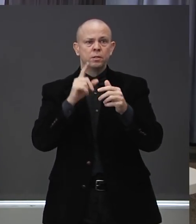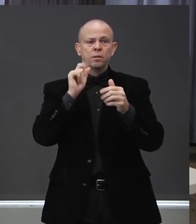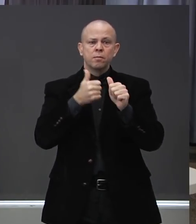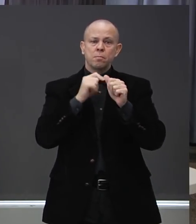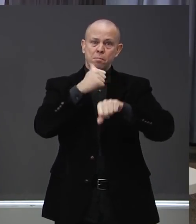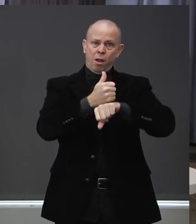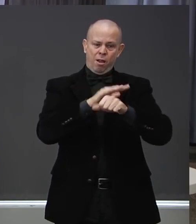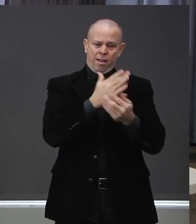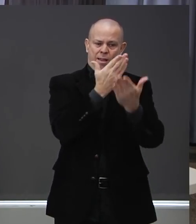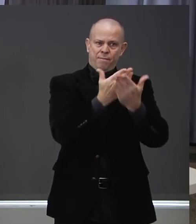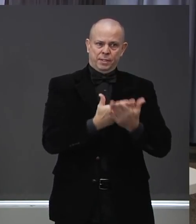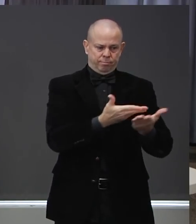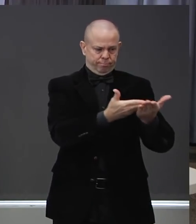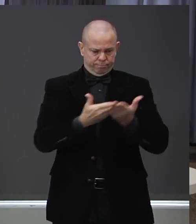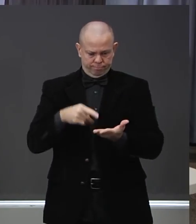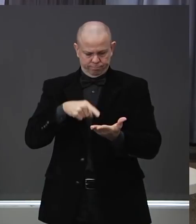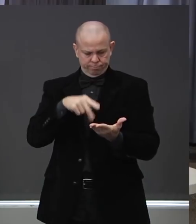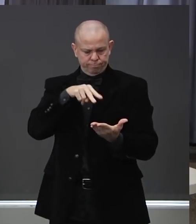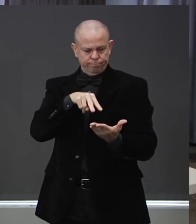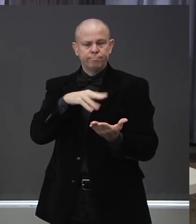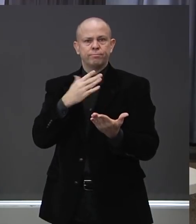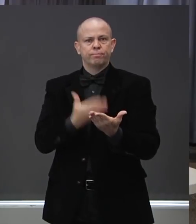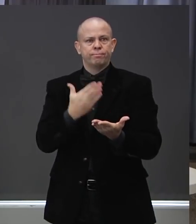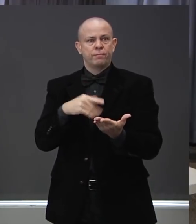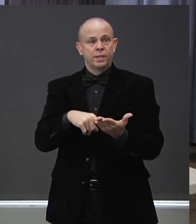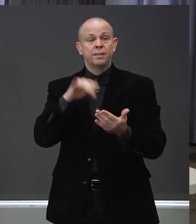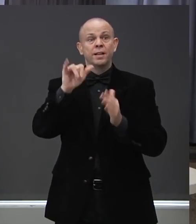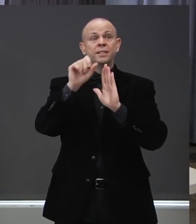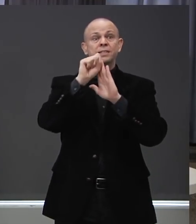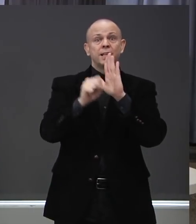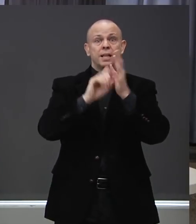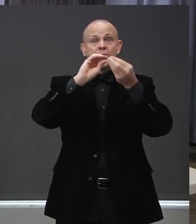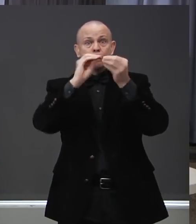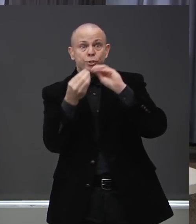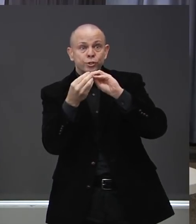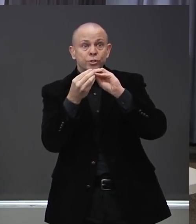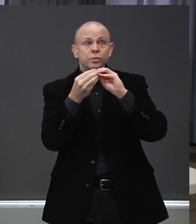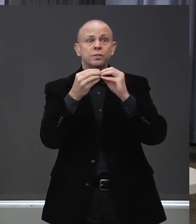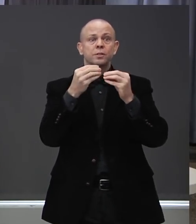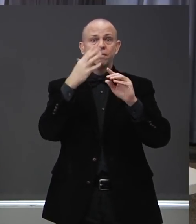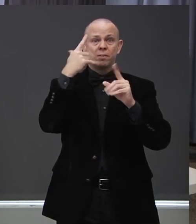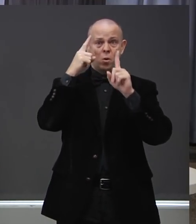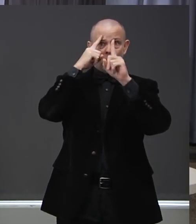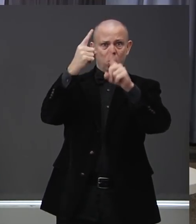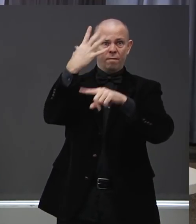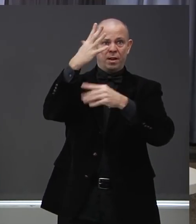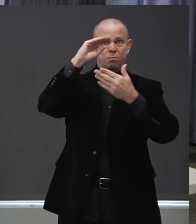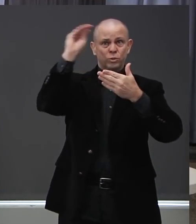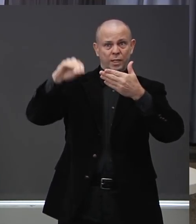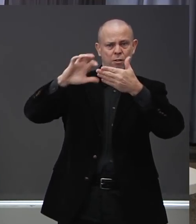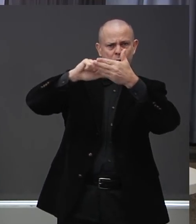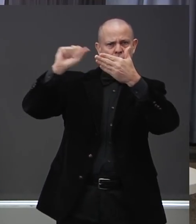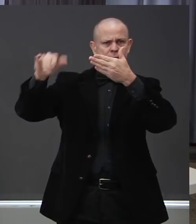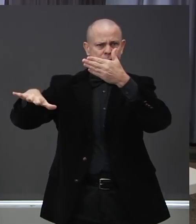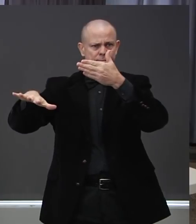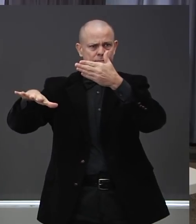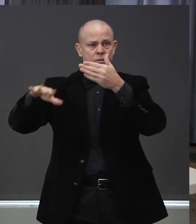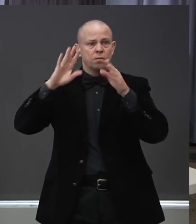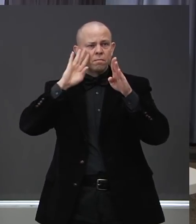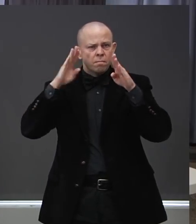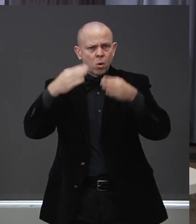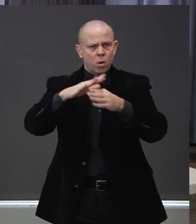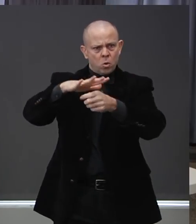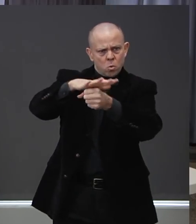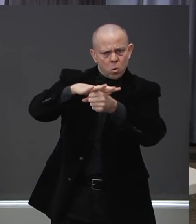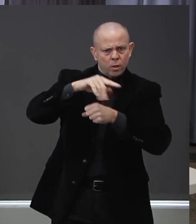the statewide 5% threshold for percentage of tests coming back positive. This change increases local focus. Oregon